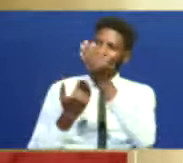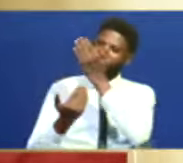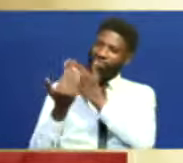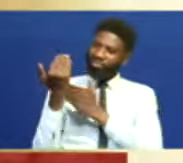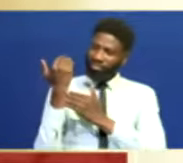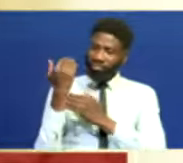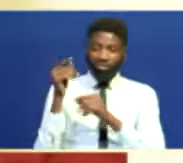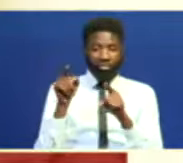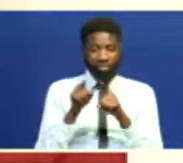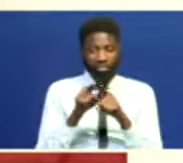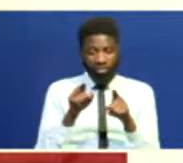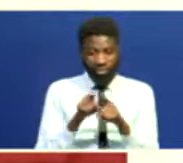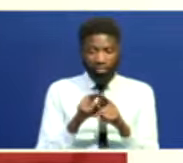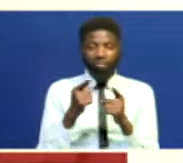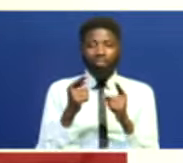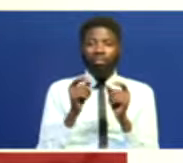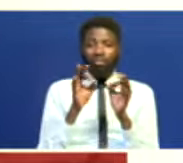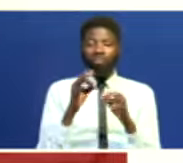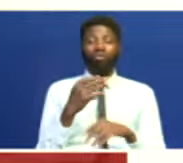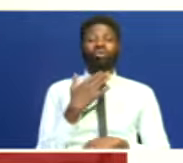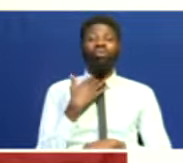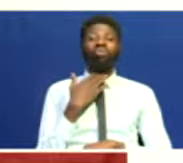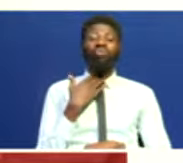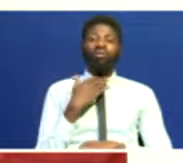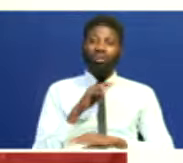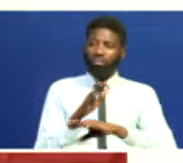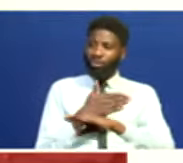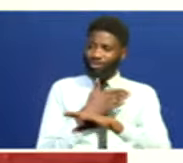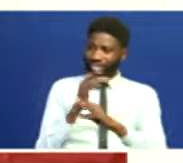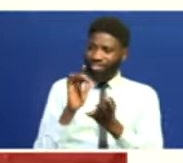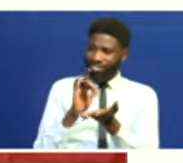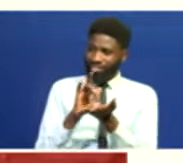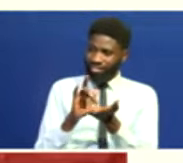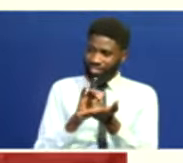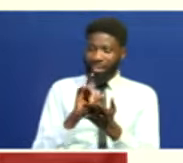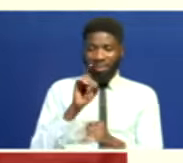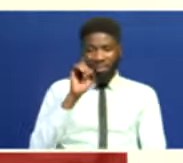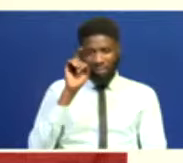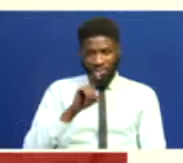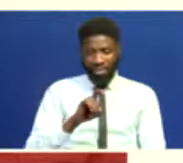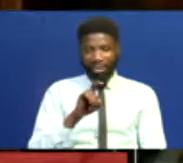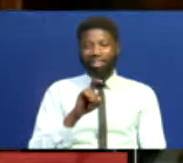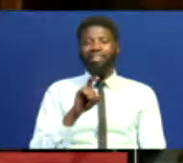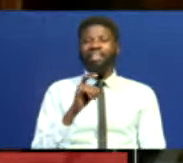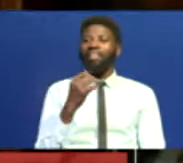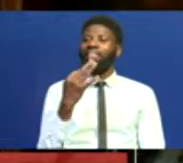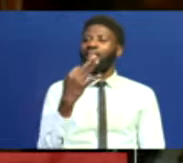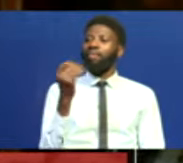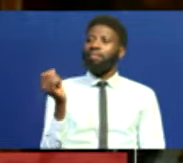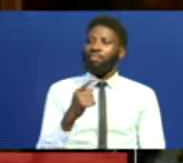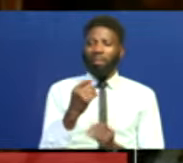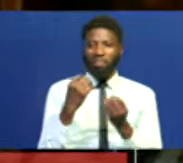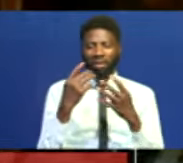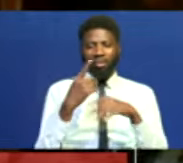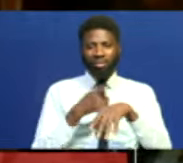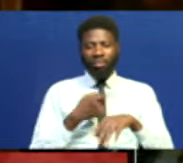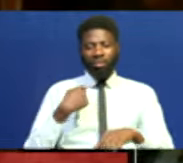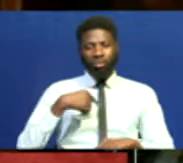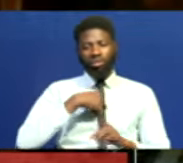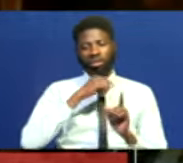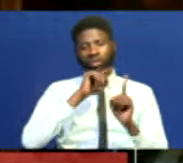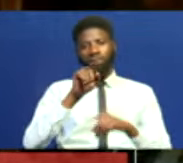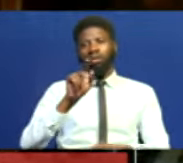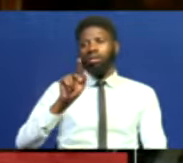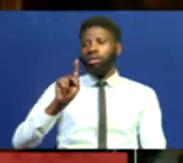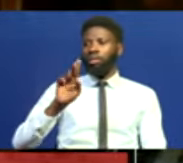recording ilikuwa mnakaa kwa studio karibu 3 months ndio mtoe record. mara nyingi tunaenda KBC, tuna record live, ndio